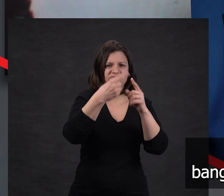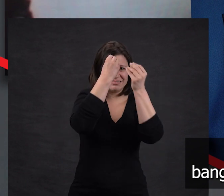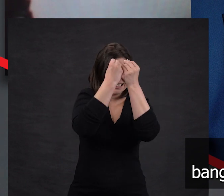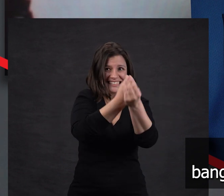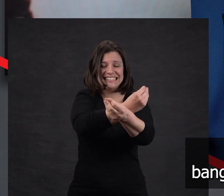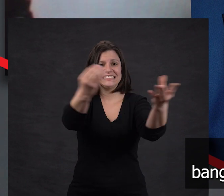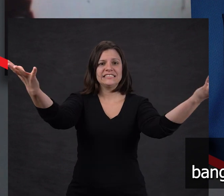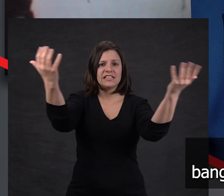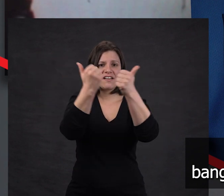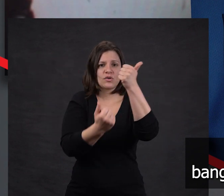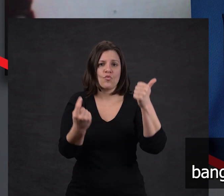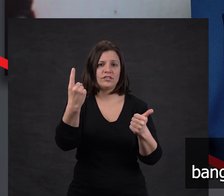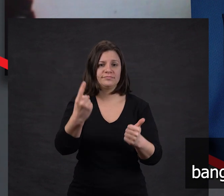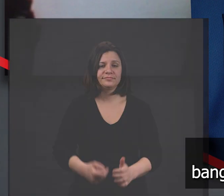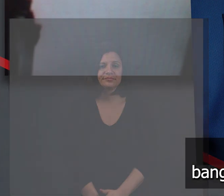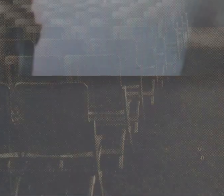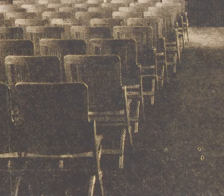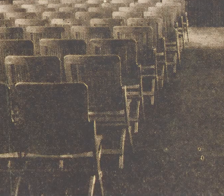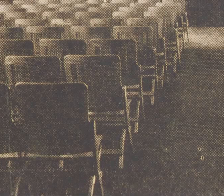and the assembly hall.